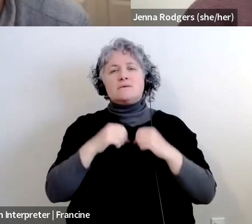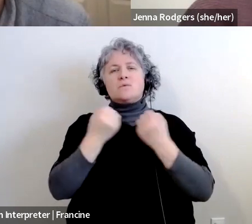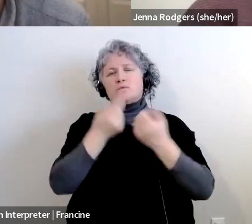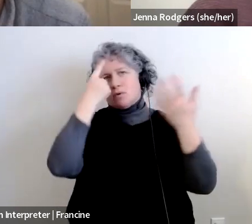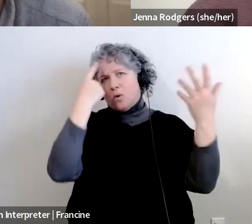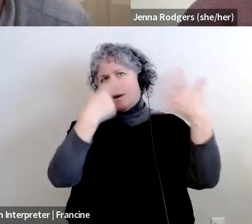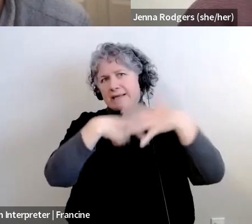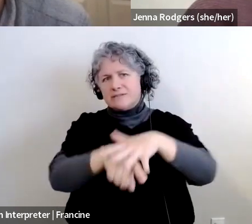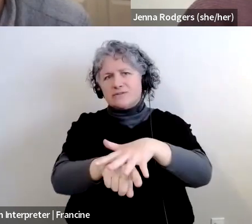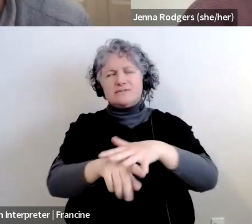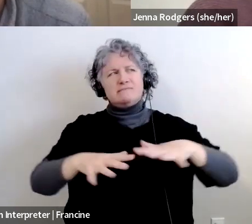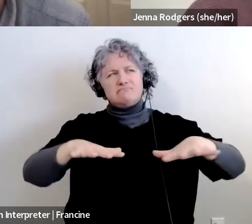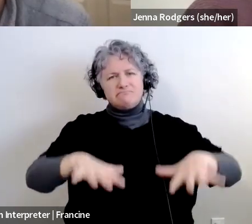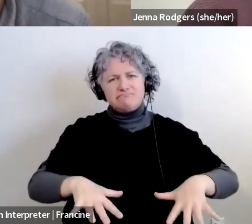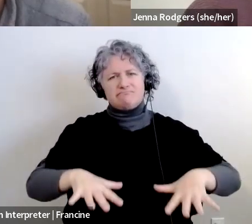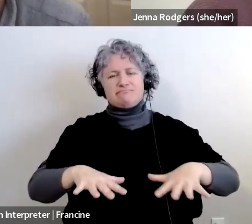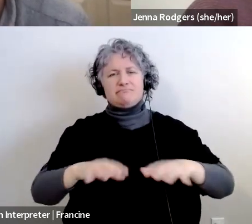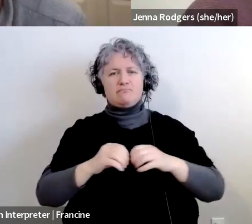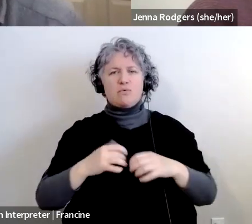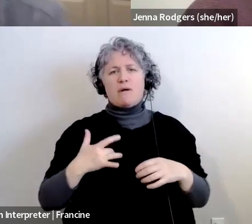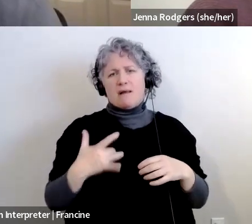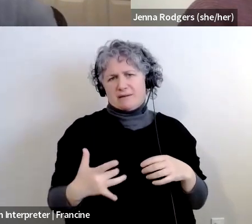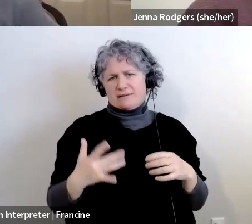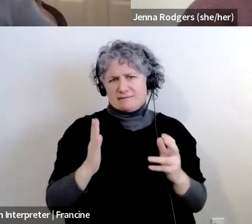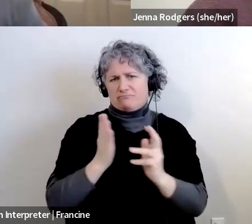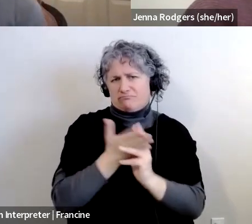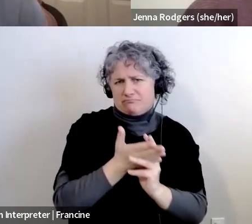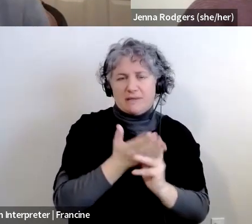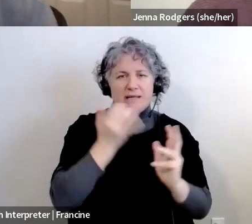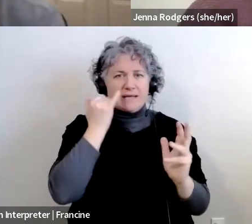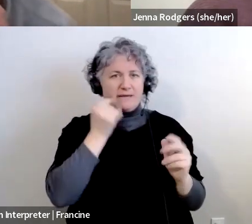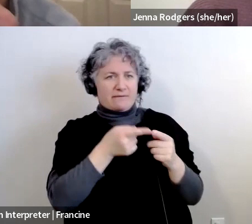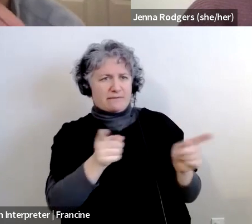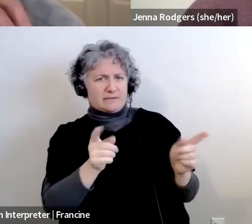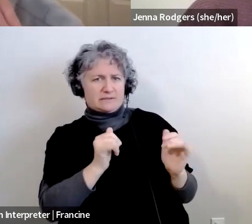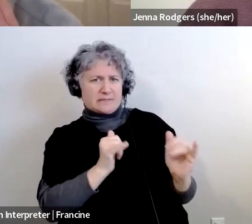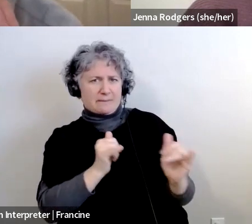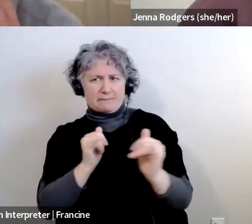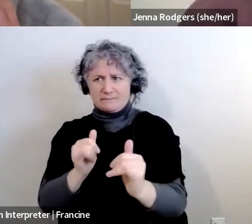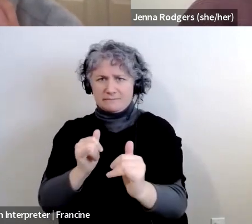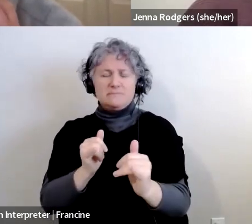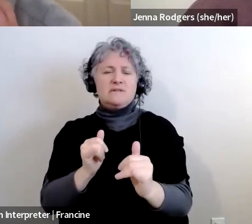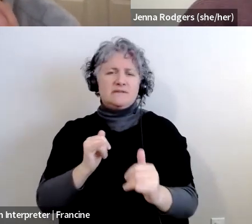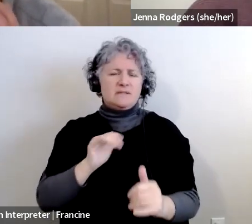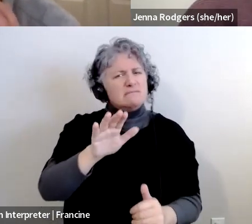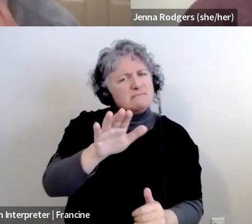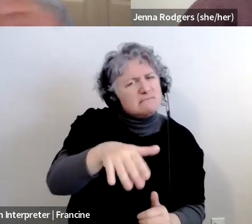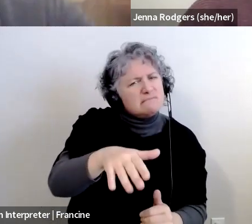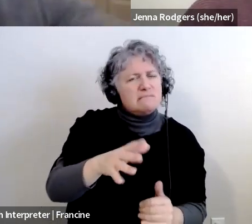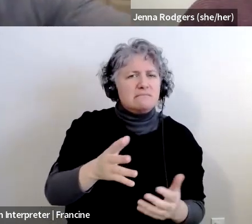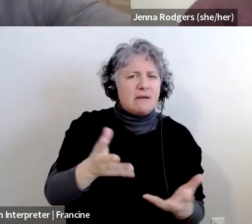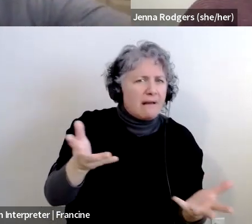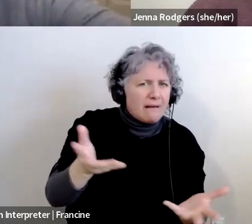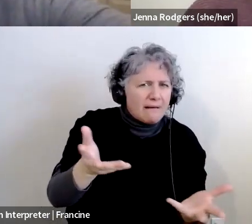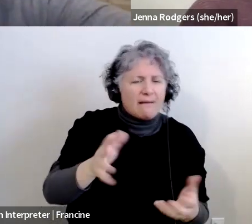being more likely to intervene with people who we perceive as being like us, Because